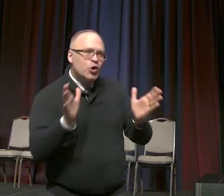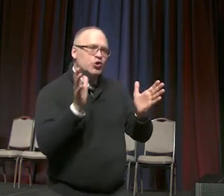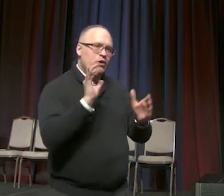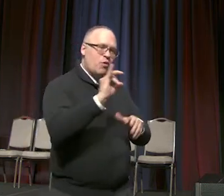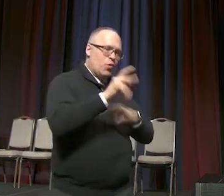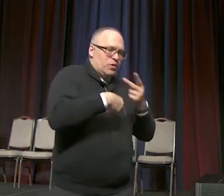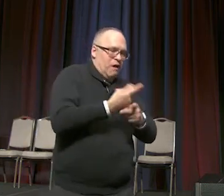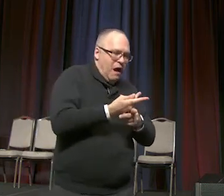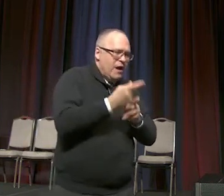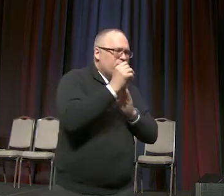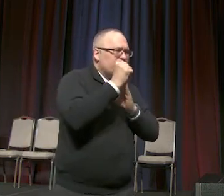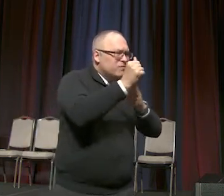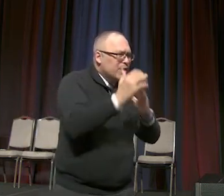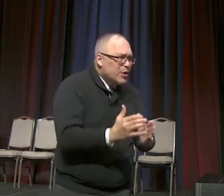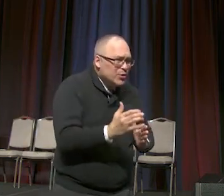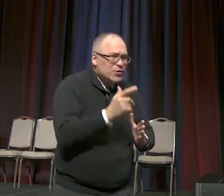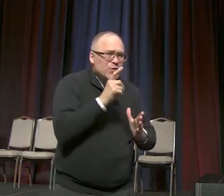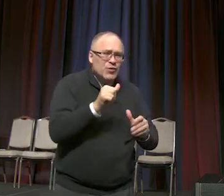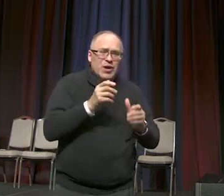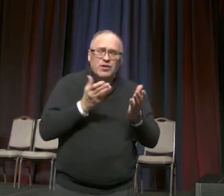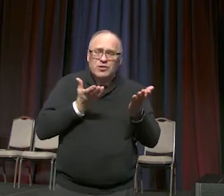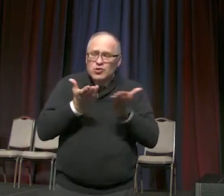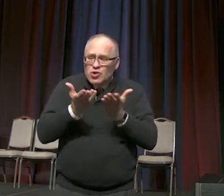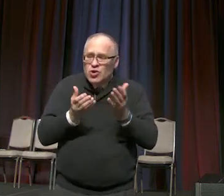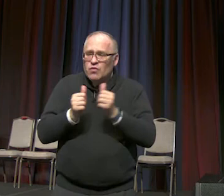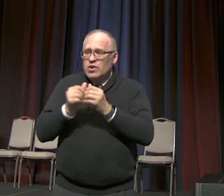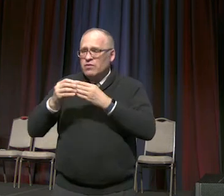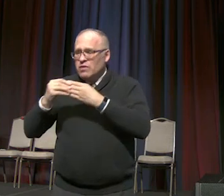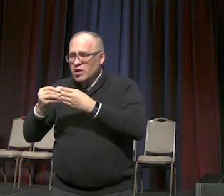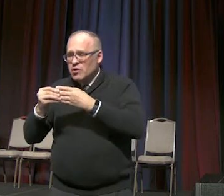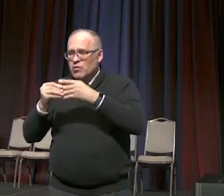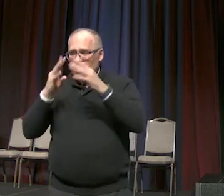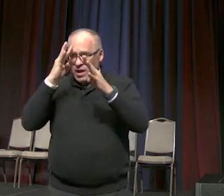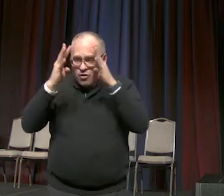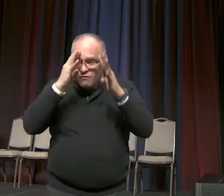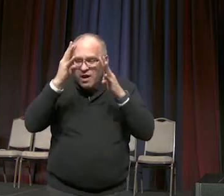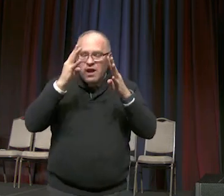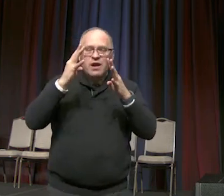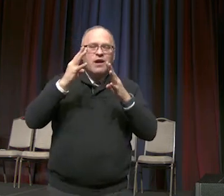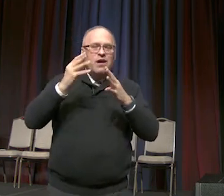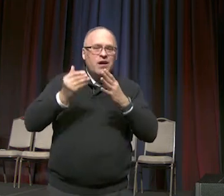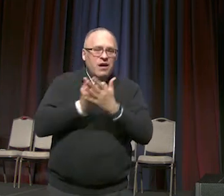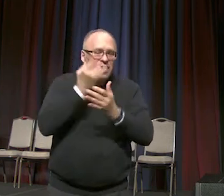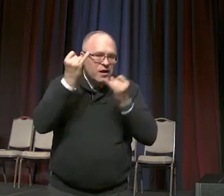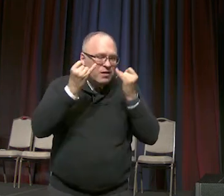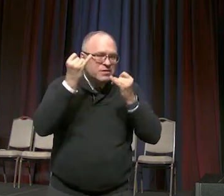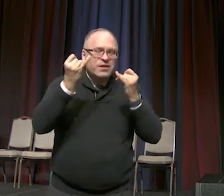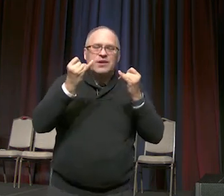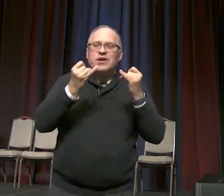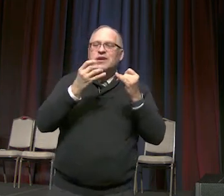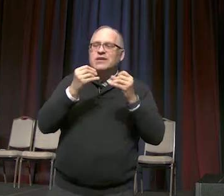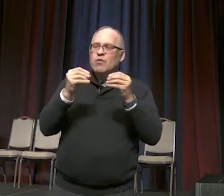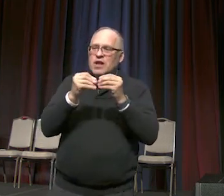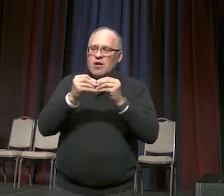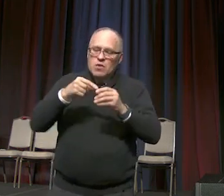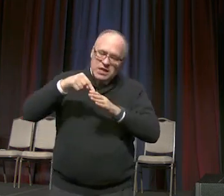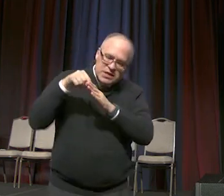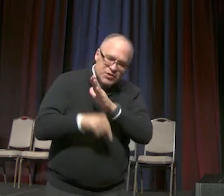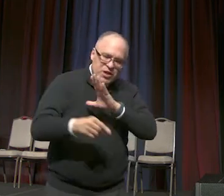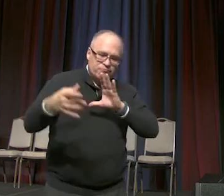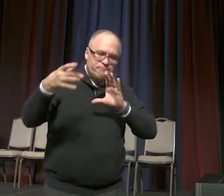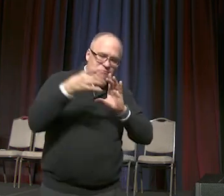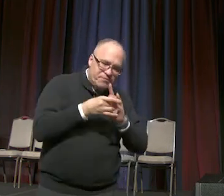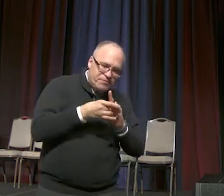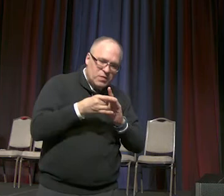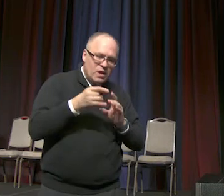leaders who are able to serve with flexibility and innovation while maintaining the deep and abiding connection with our